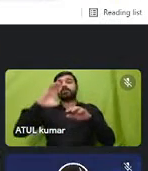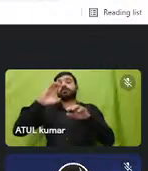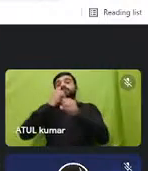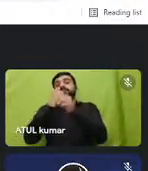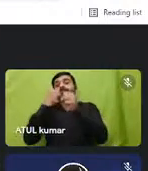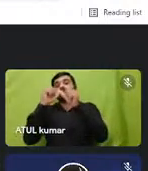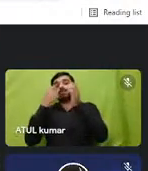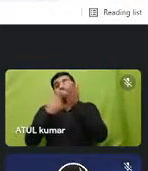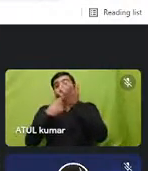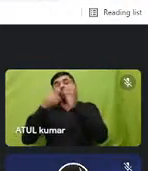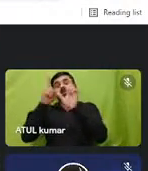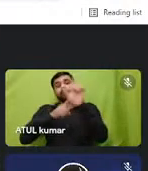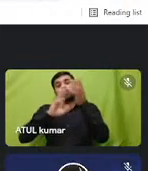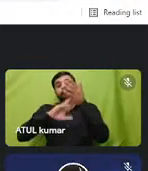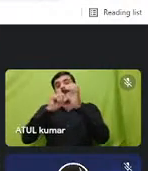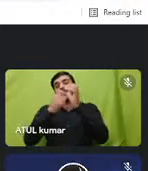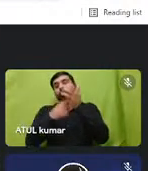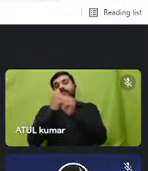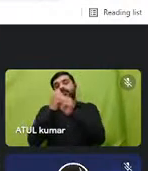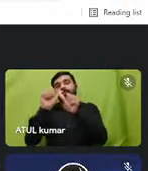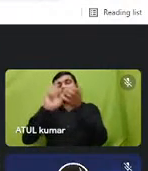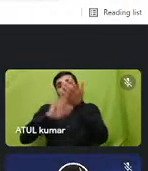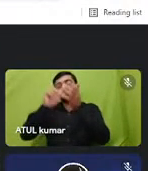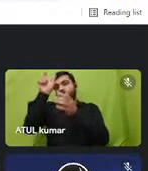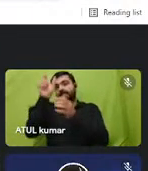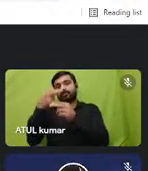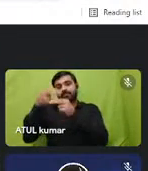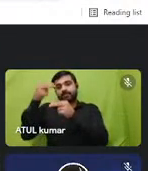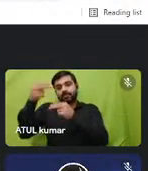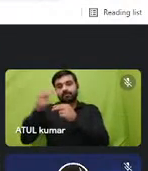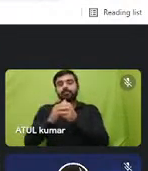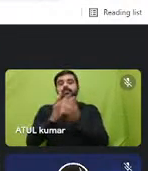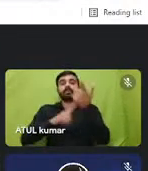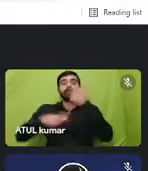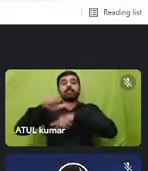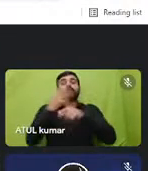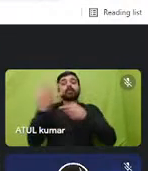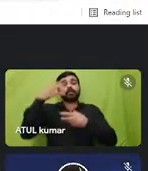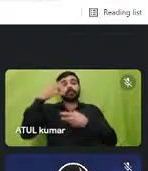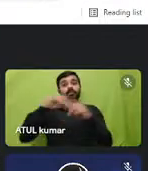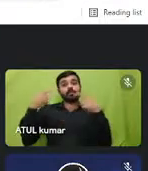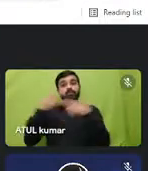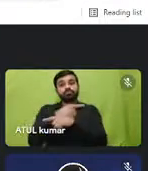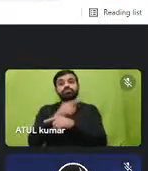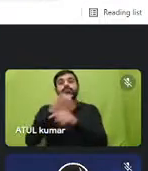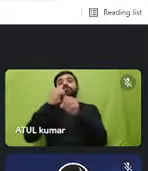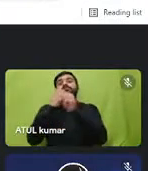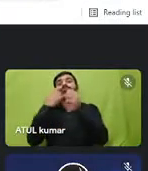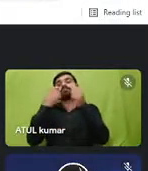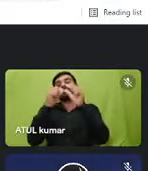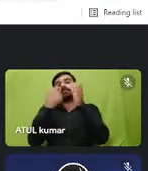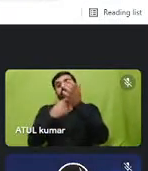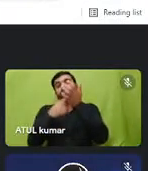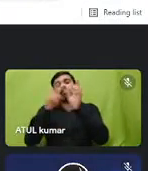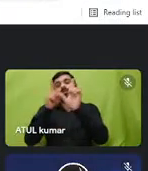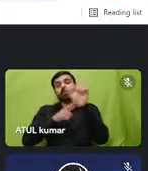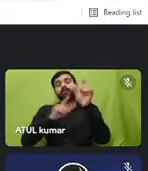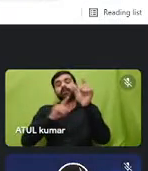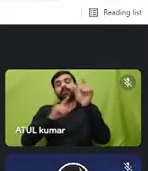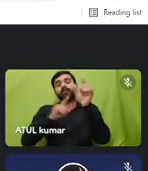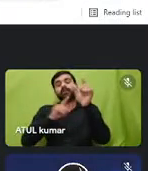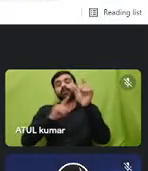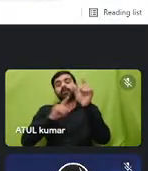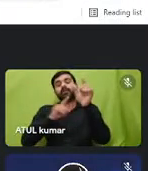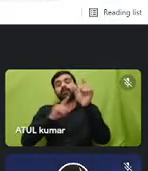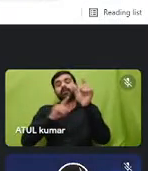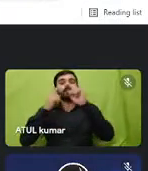Morgan. The most interesting, The Signs of a Savant, Language Against the Odds with Gary Morgan, Neil Smith, and